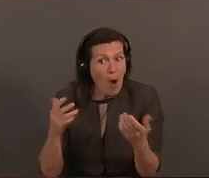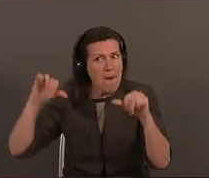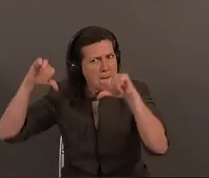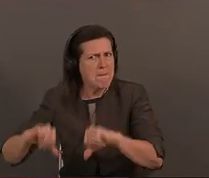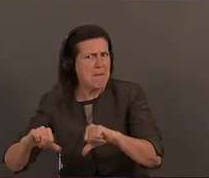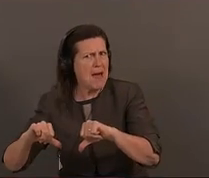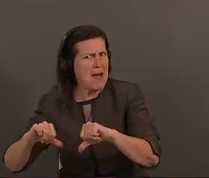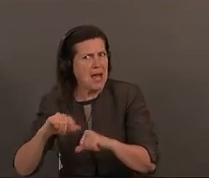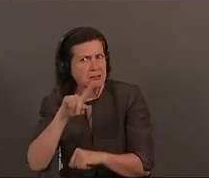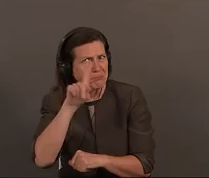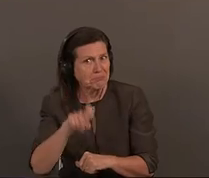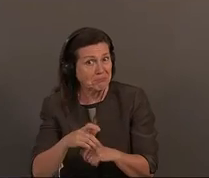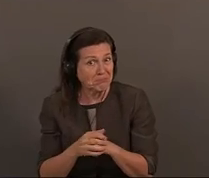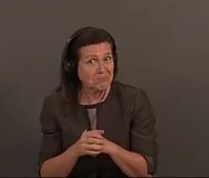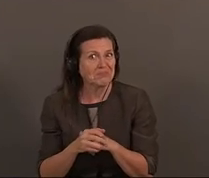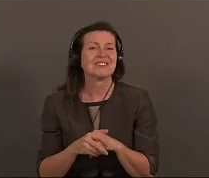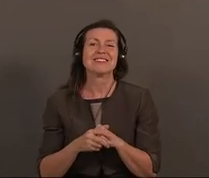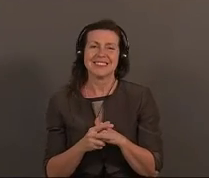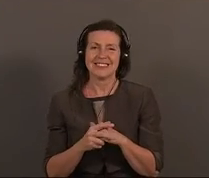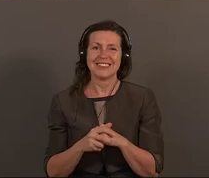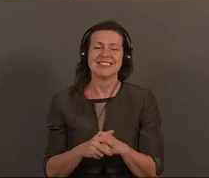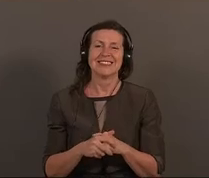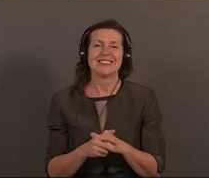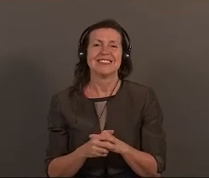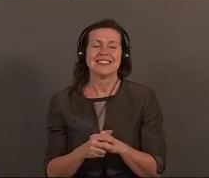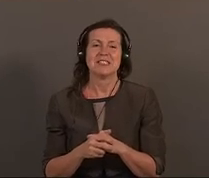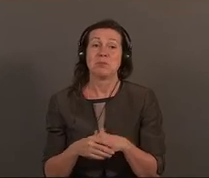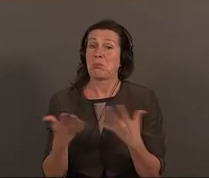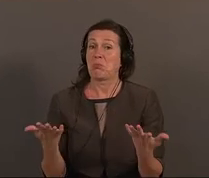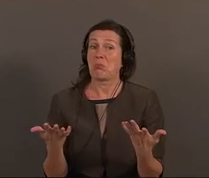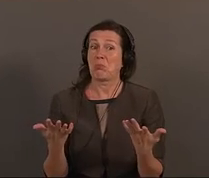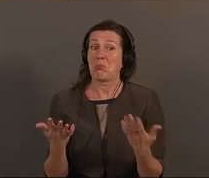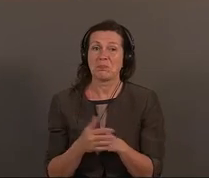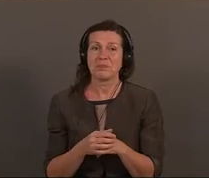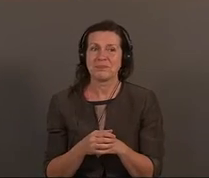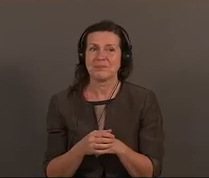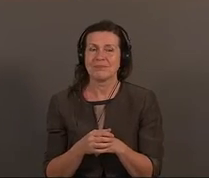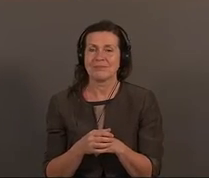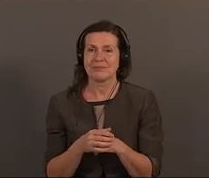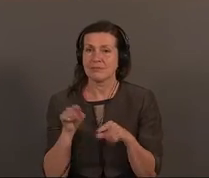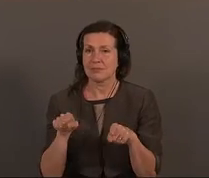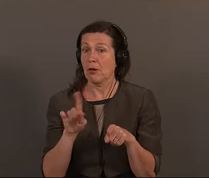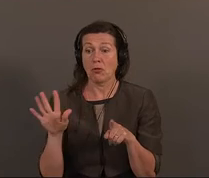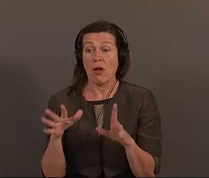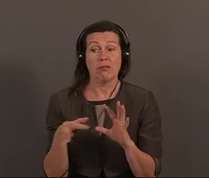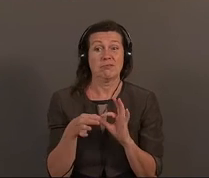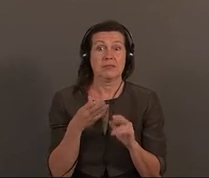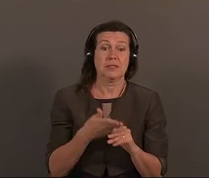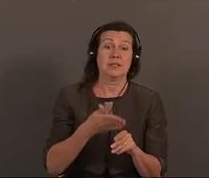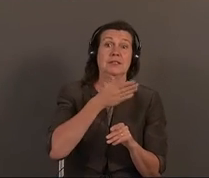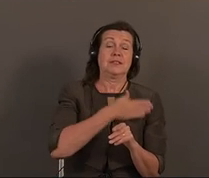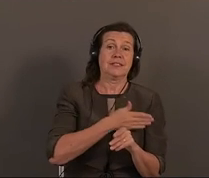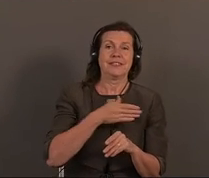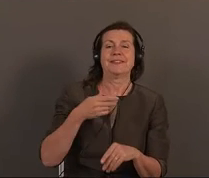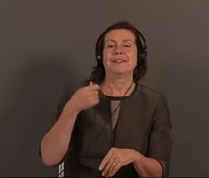Depends which Ask operator. Mr. Barroso. No relation to the previous president of the